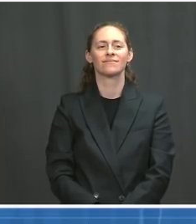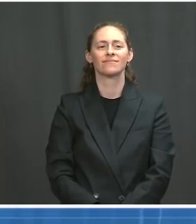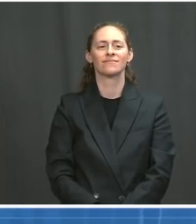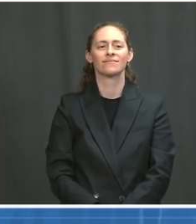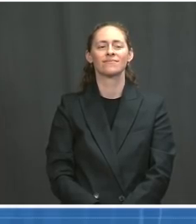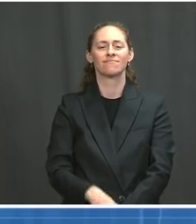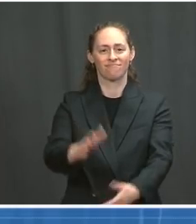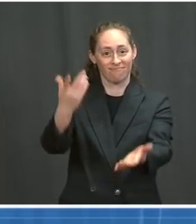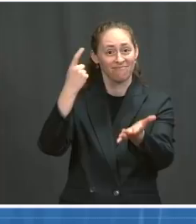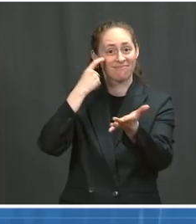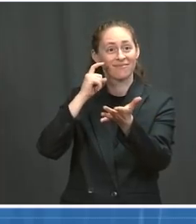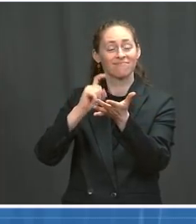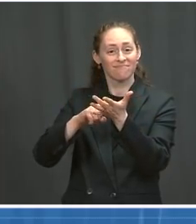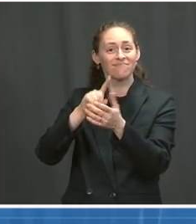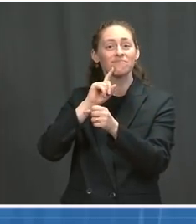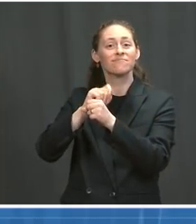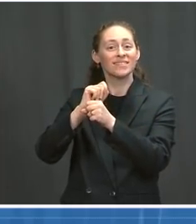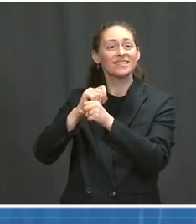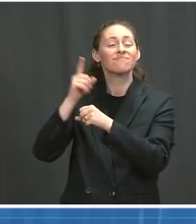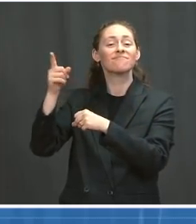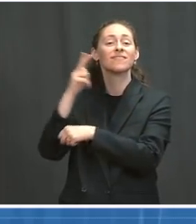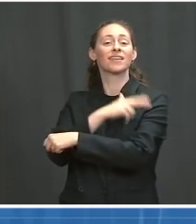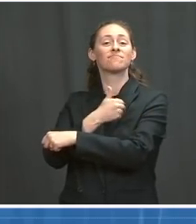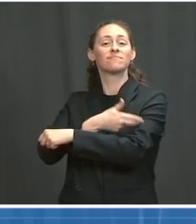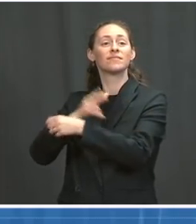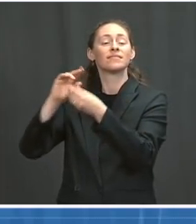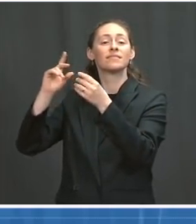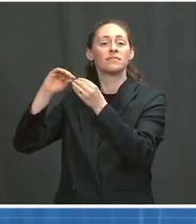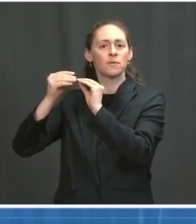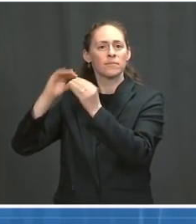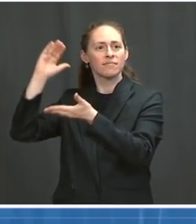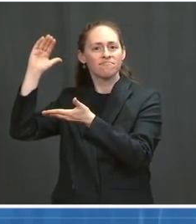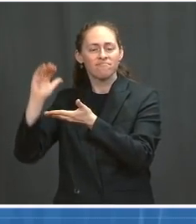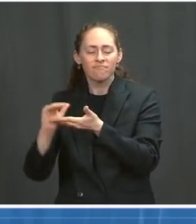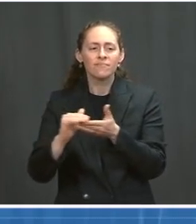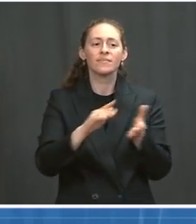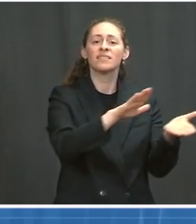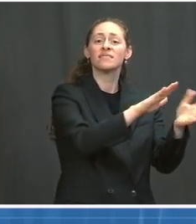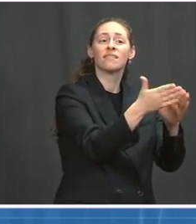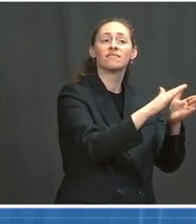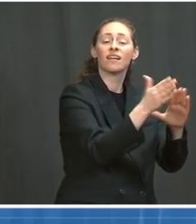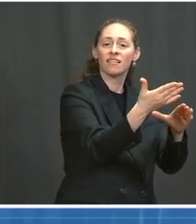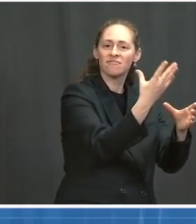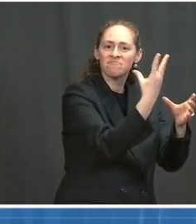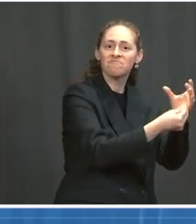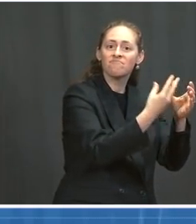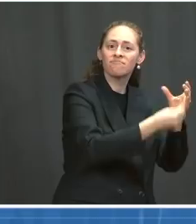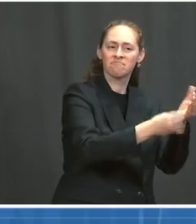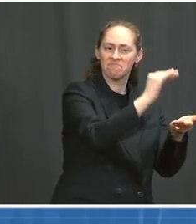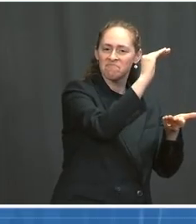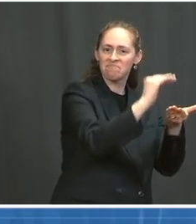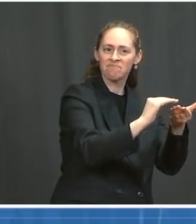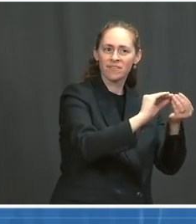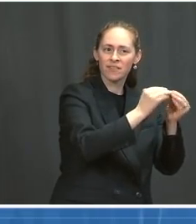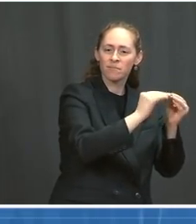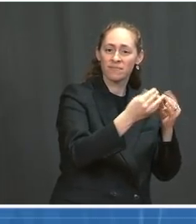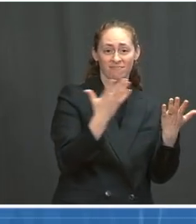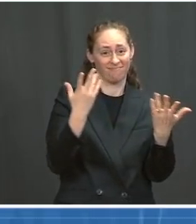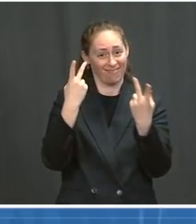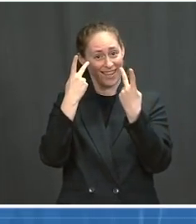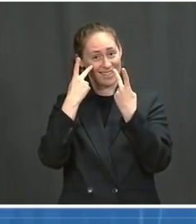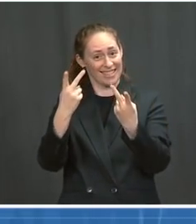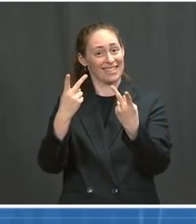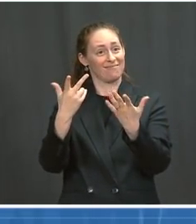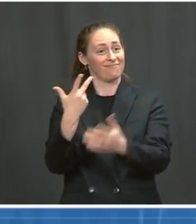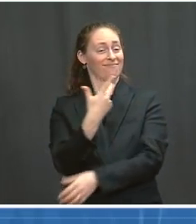fall. This vaccination campaign is curbing the spread of COVID-19, saving tens of thousands of